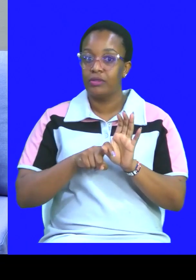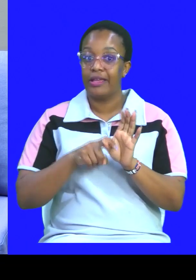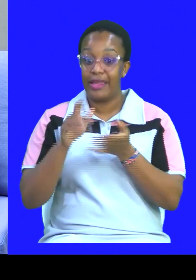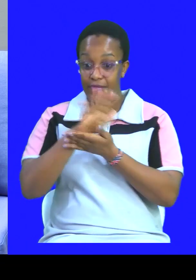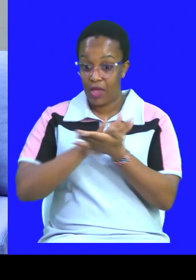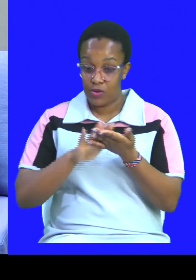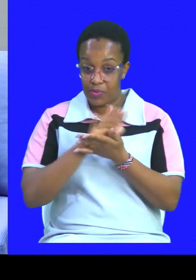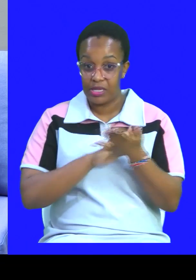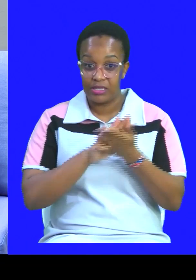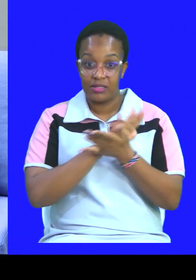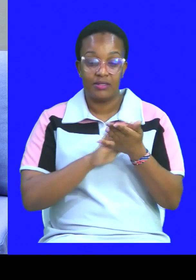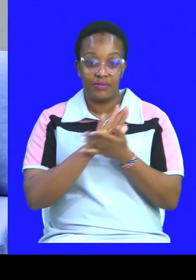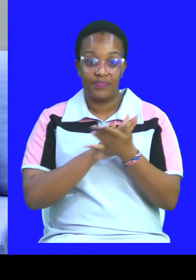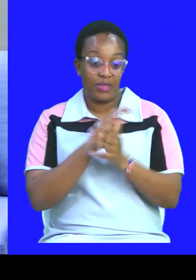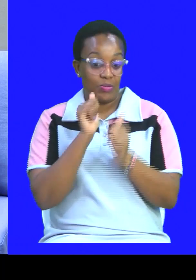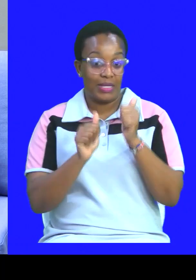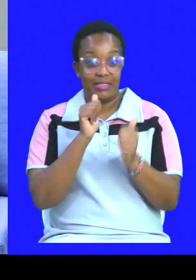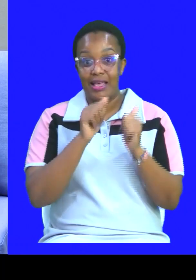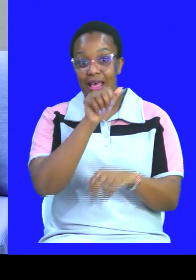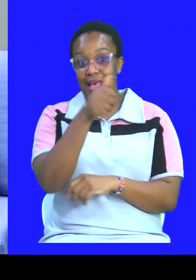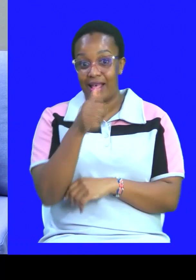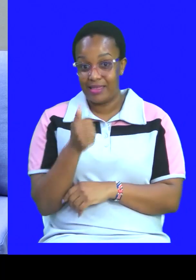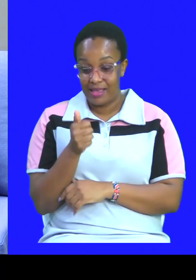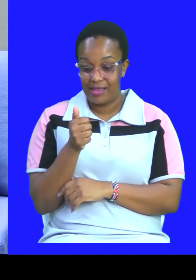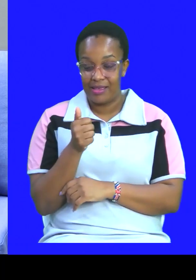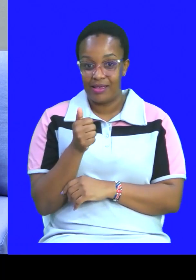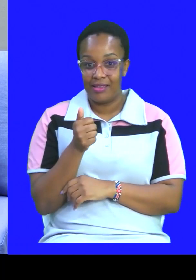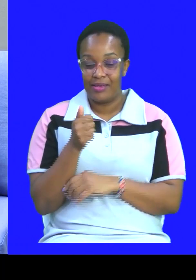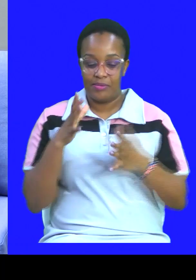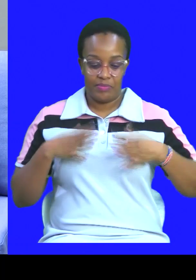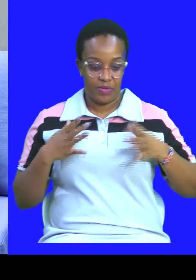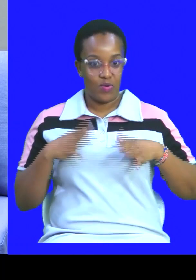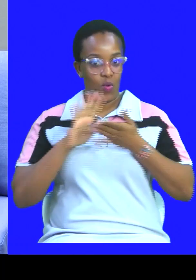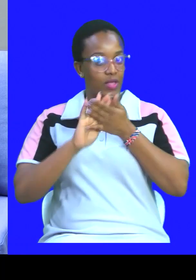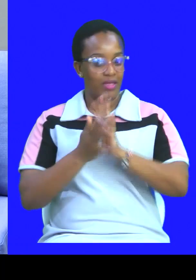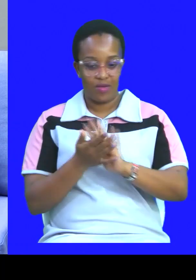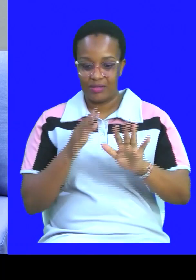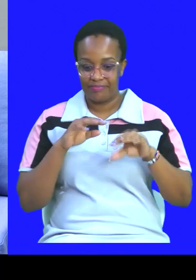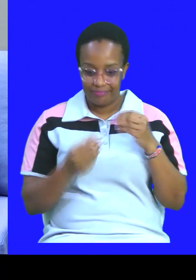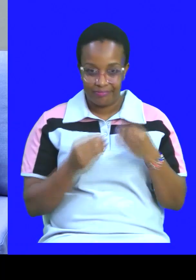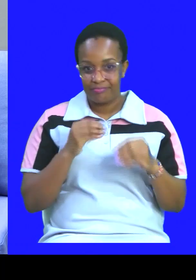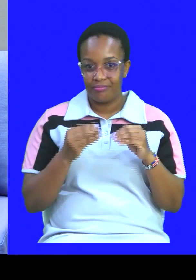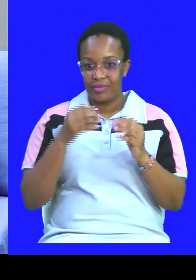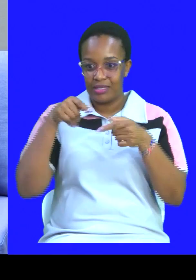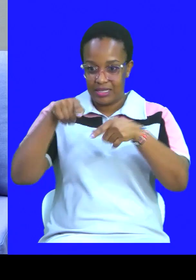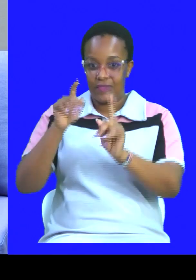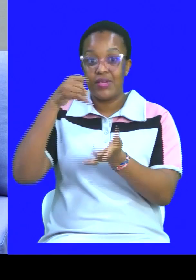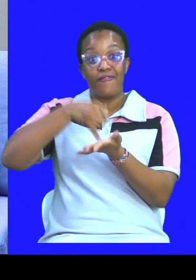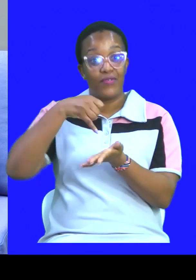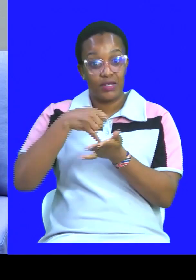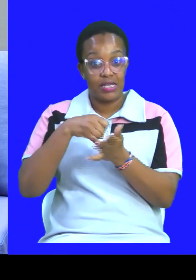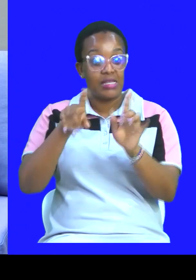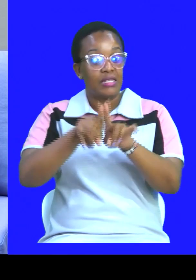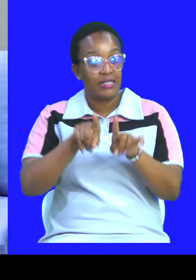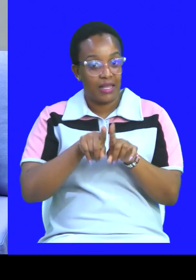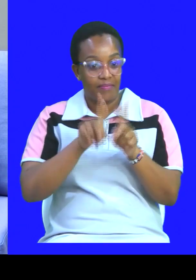that these other people, these other people without disabilities are in. And then the second one,